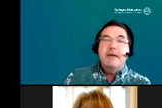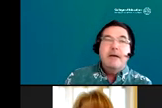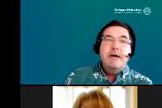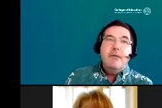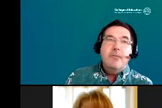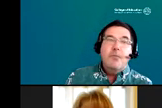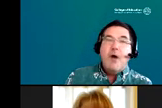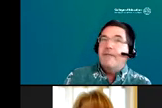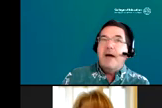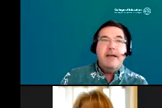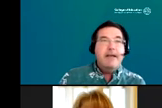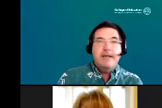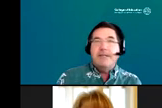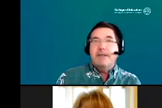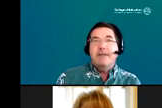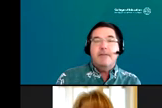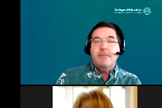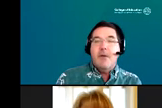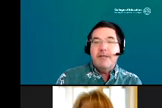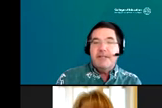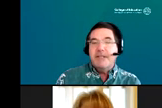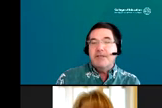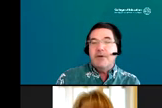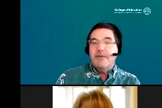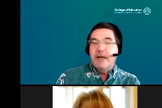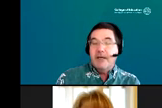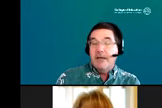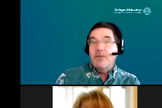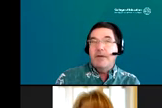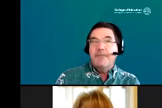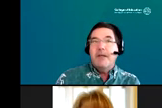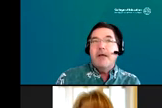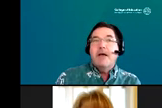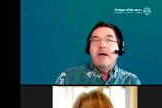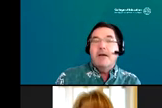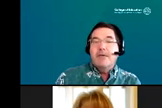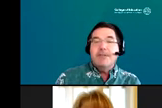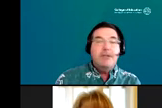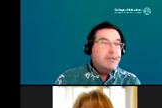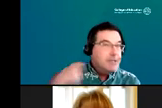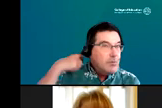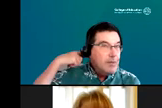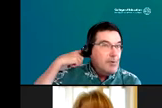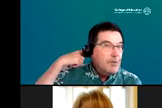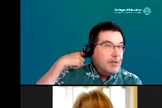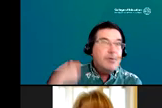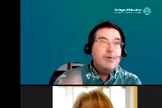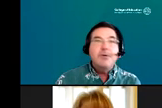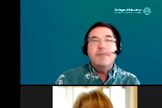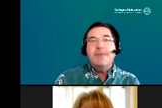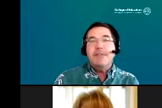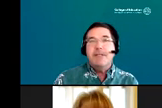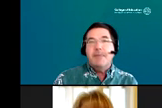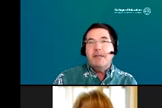unsteady Wi-Fi connection. You might want to suggest trying to find another one. Another solution is to reboot the